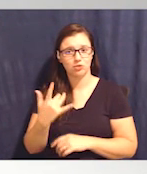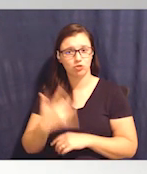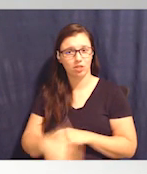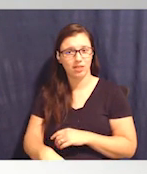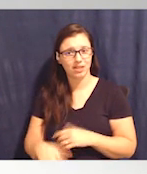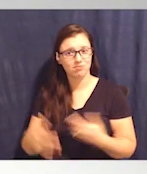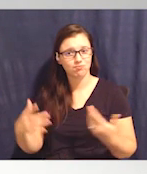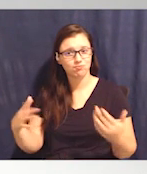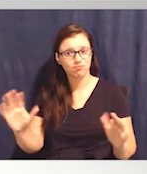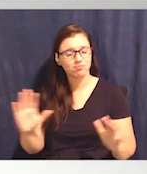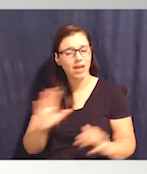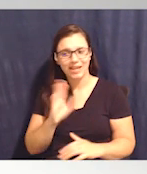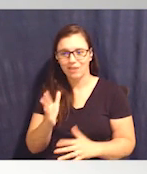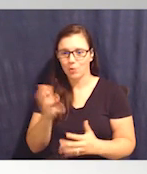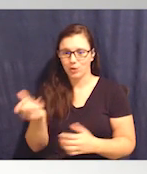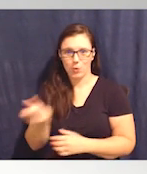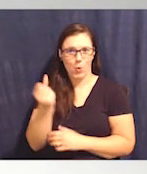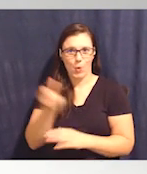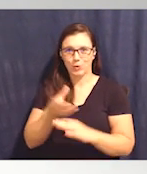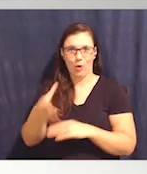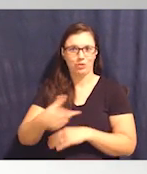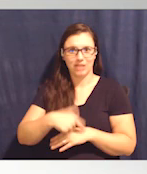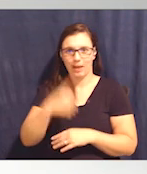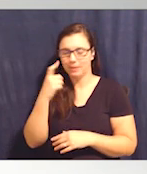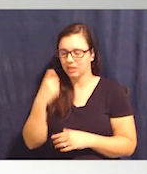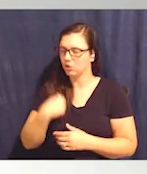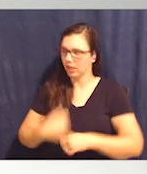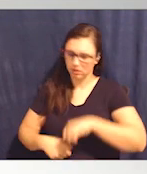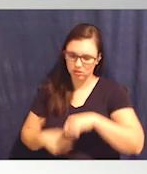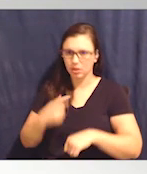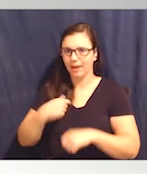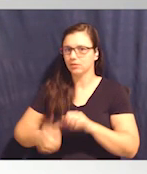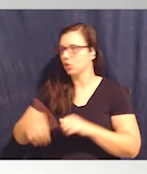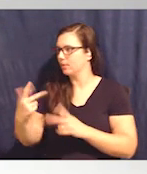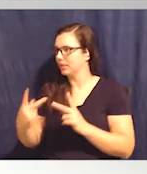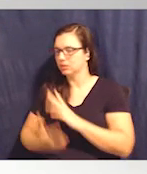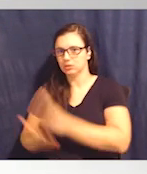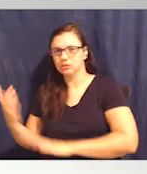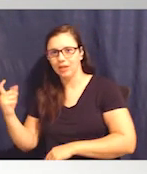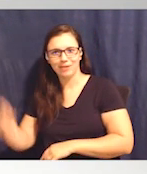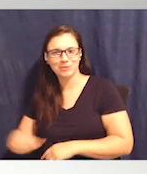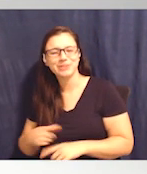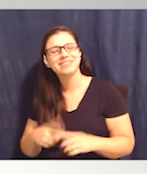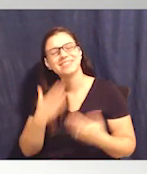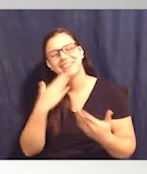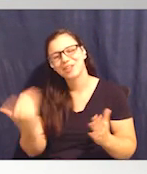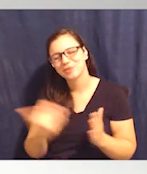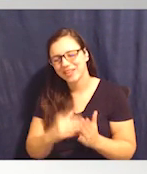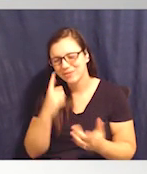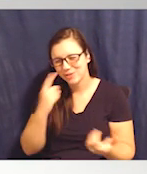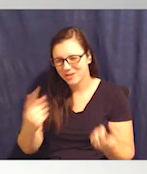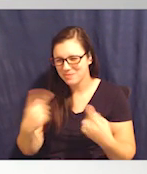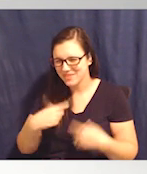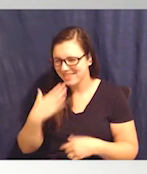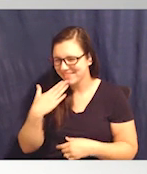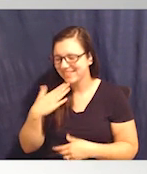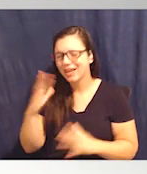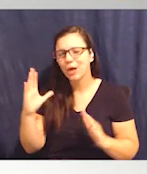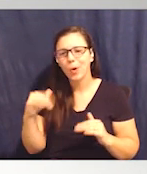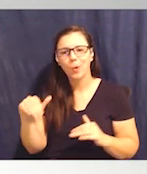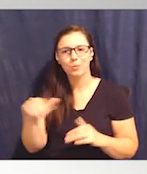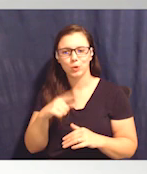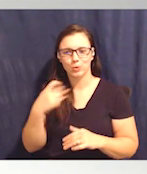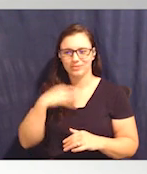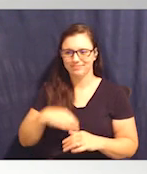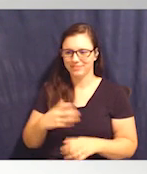over because then they're going, I got somewhere else to be. But thank you again for coming, and like I said, hope you got something out of it. Have a good rest of the conference